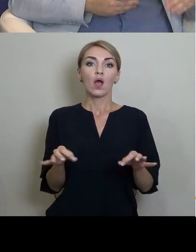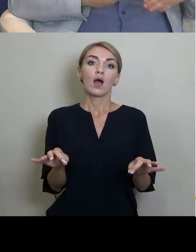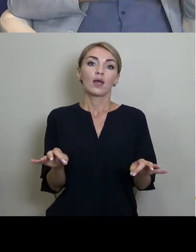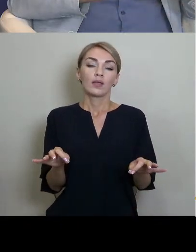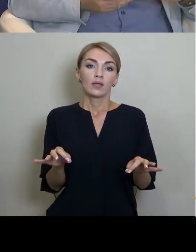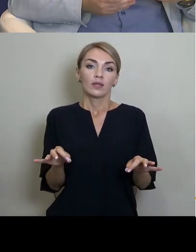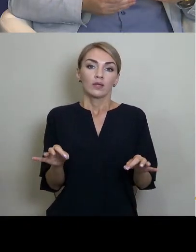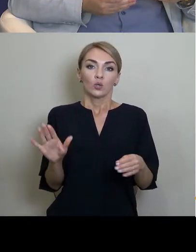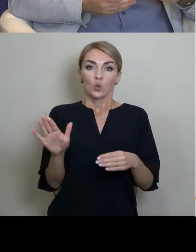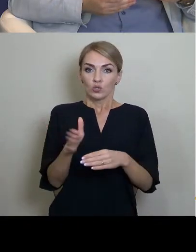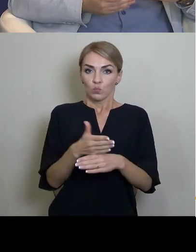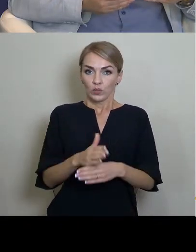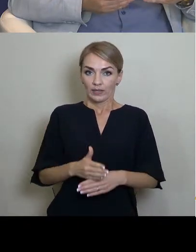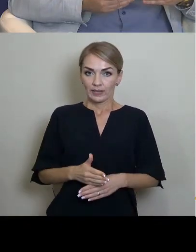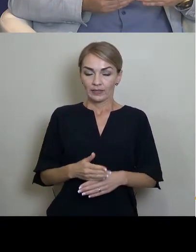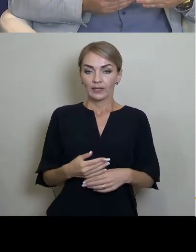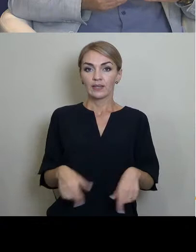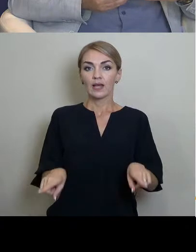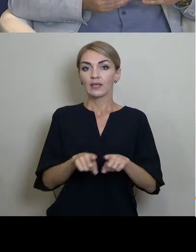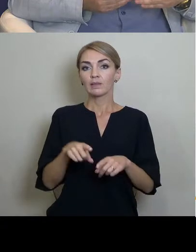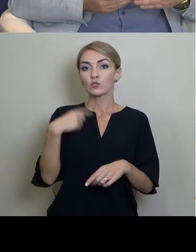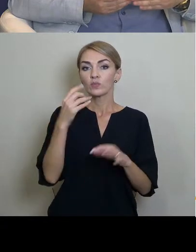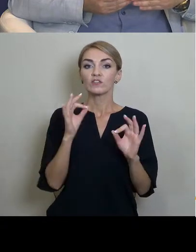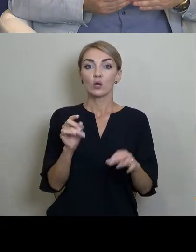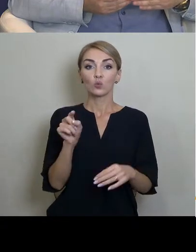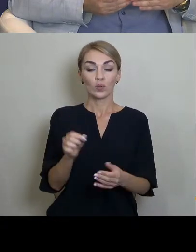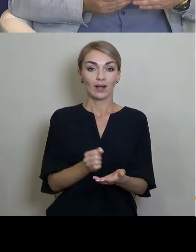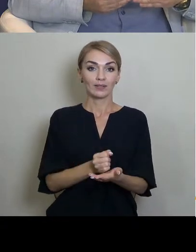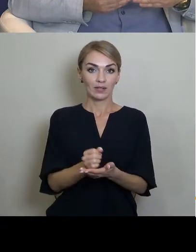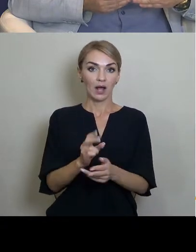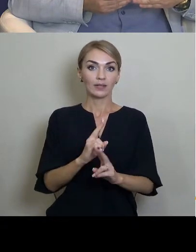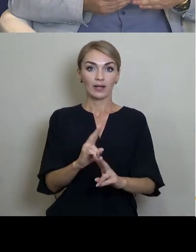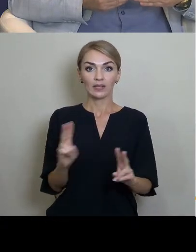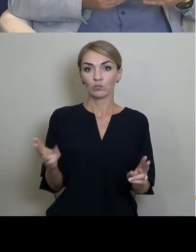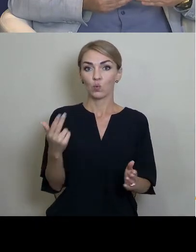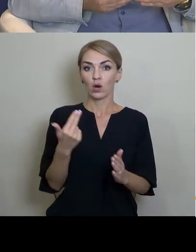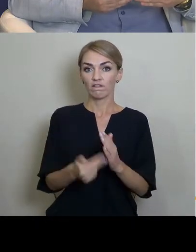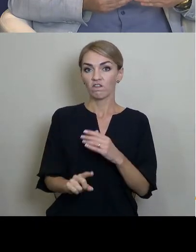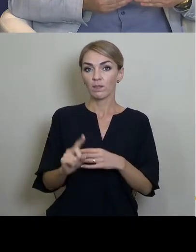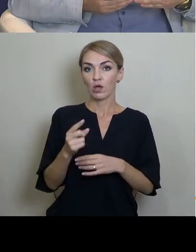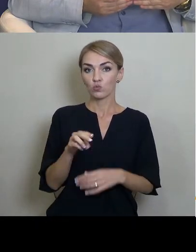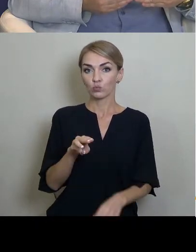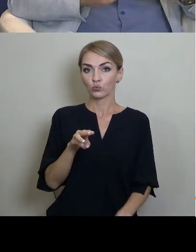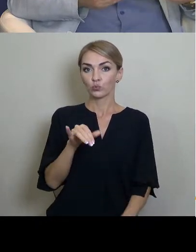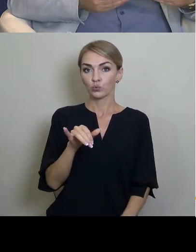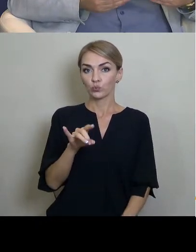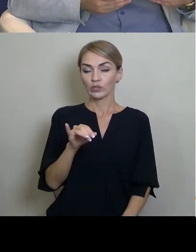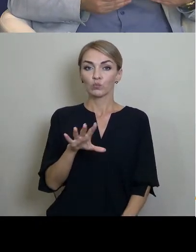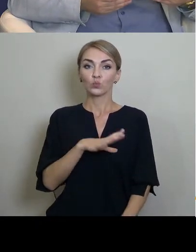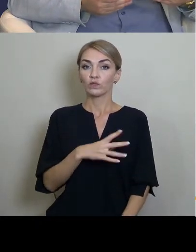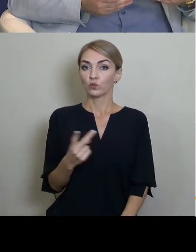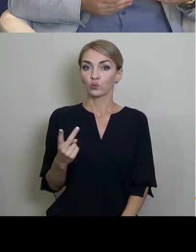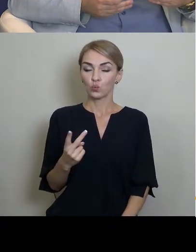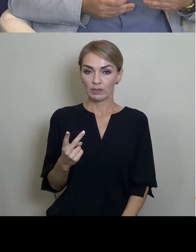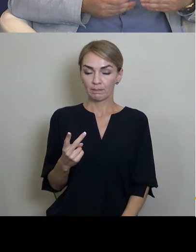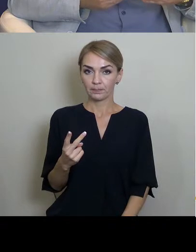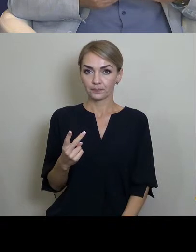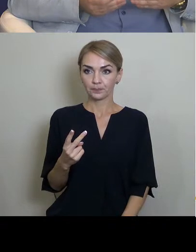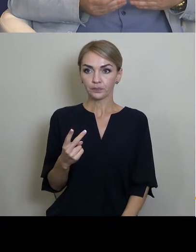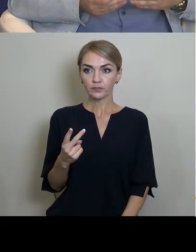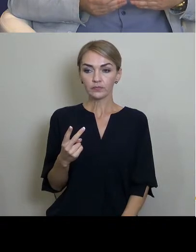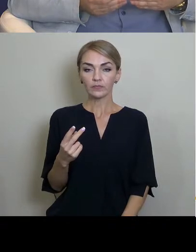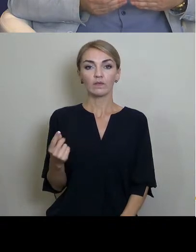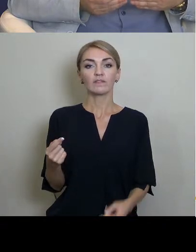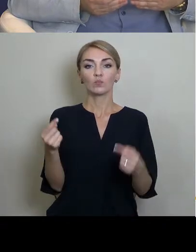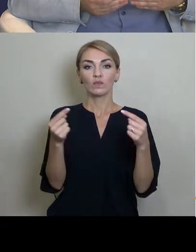did not get any representation. So in the second round, they can redistribute the votes, and the candidate who lost